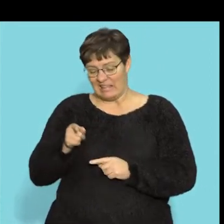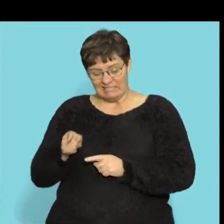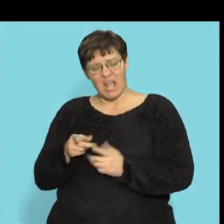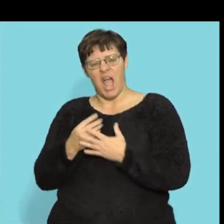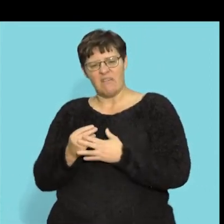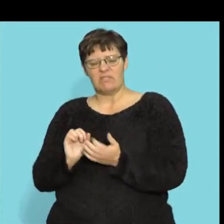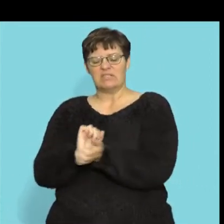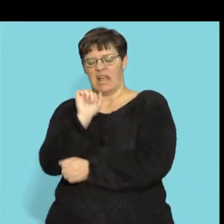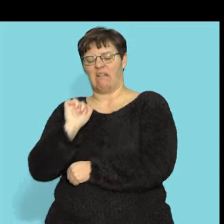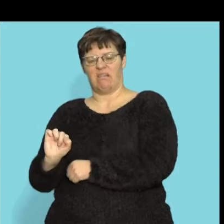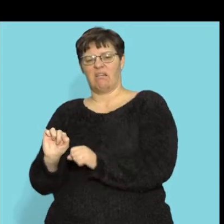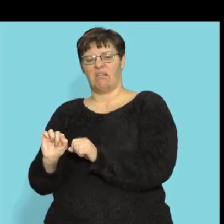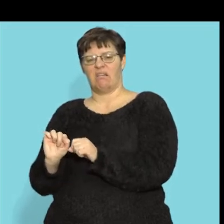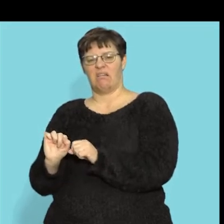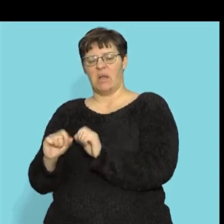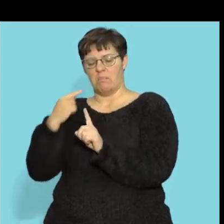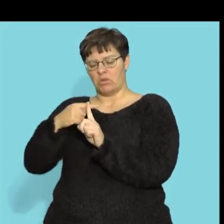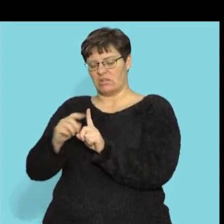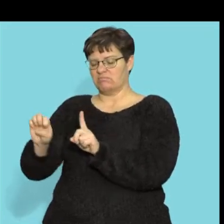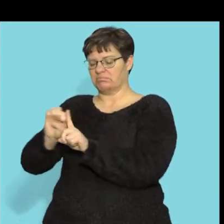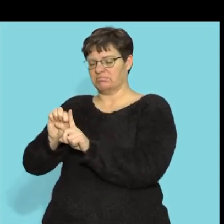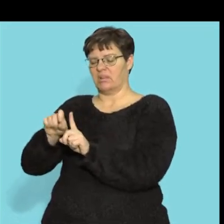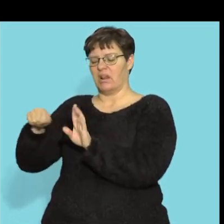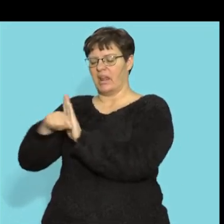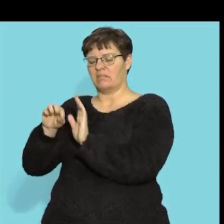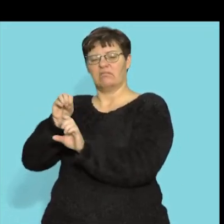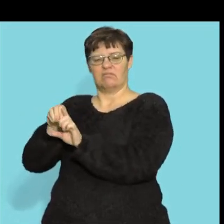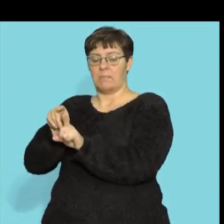adjacent nuclei. So this is a sea of delocalized